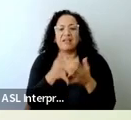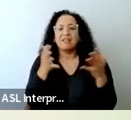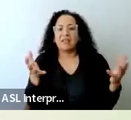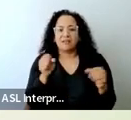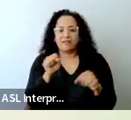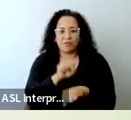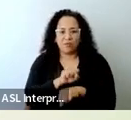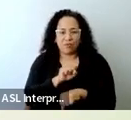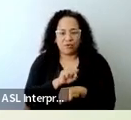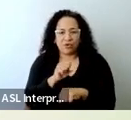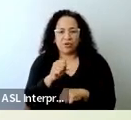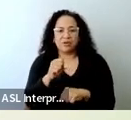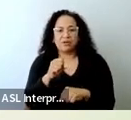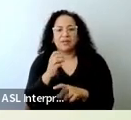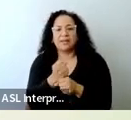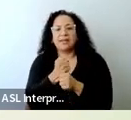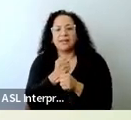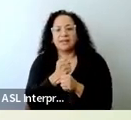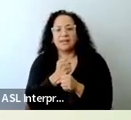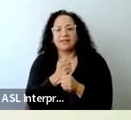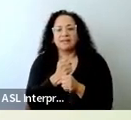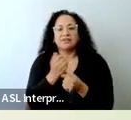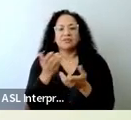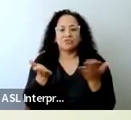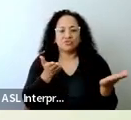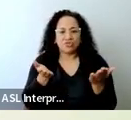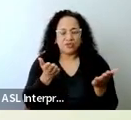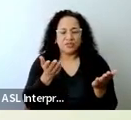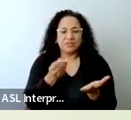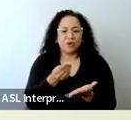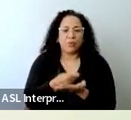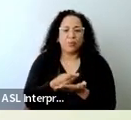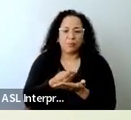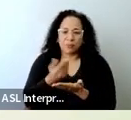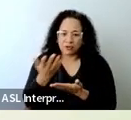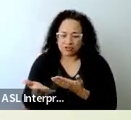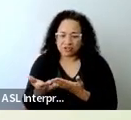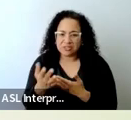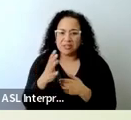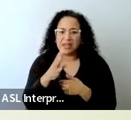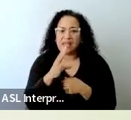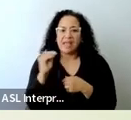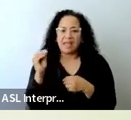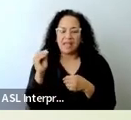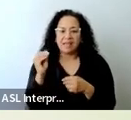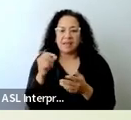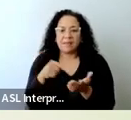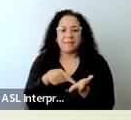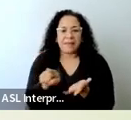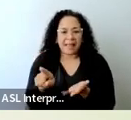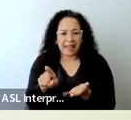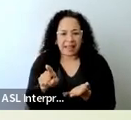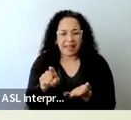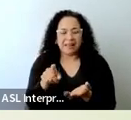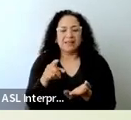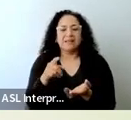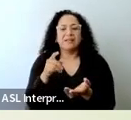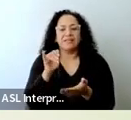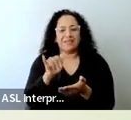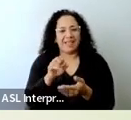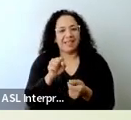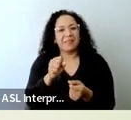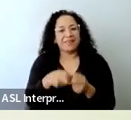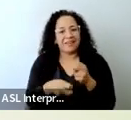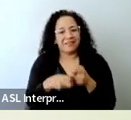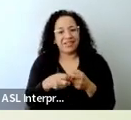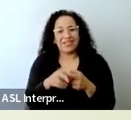work getting services purchased and paid for. That can be